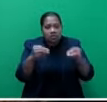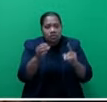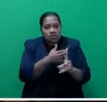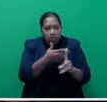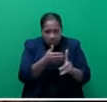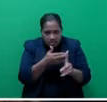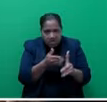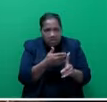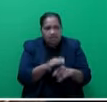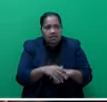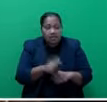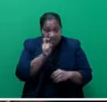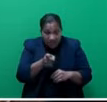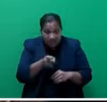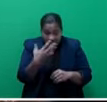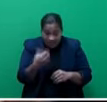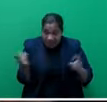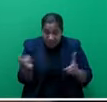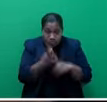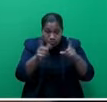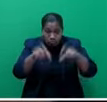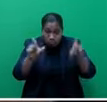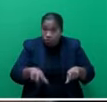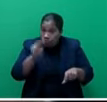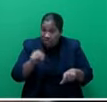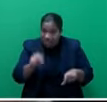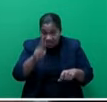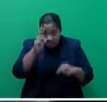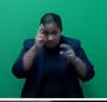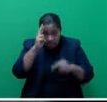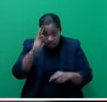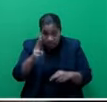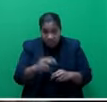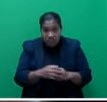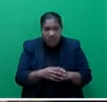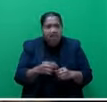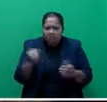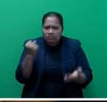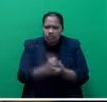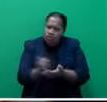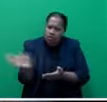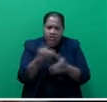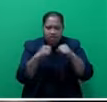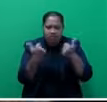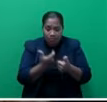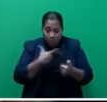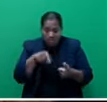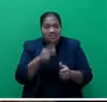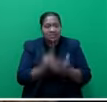assault. If there is a specialized court that we need, Mr. Speaker, sir, and I'm sure we can all agree, because this is happening in our